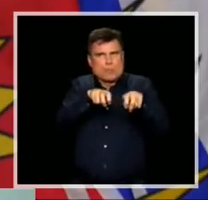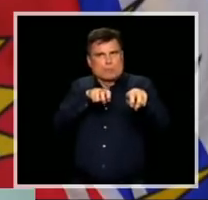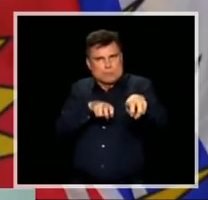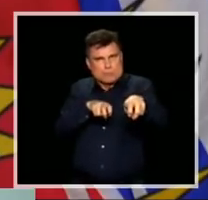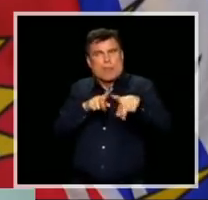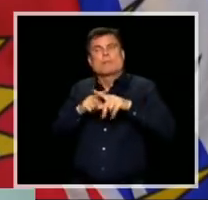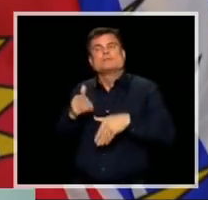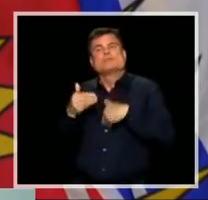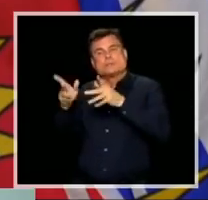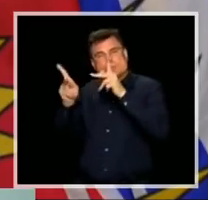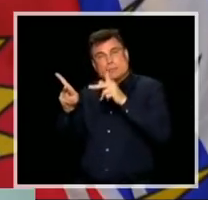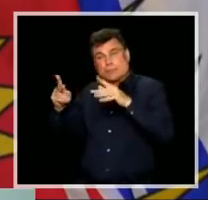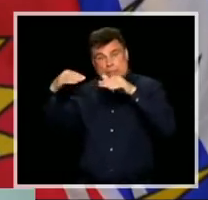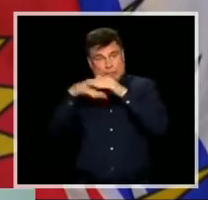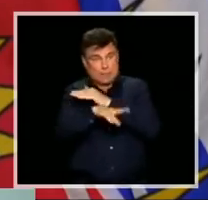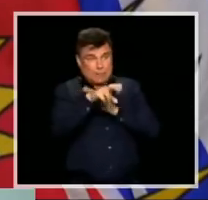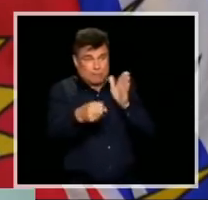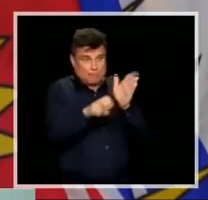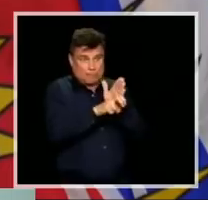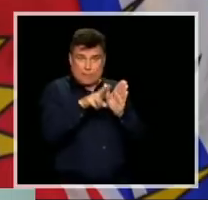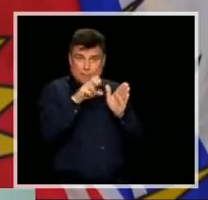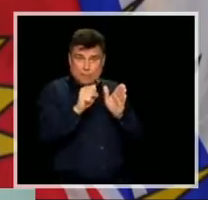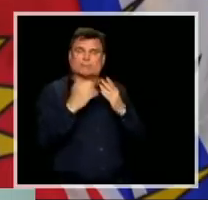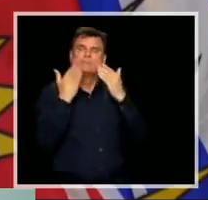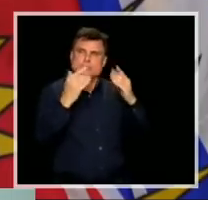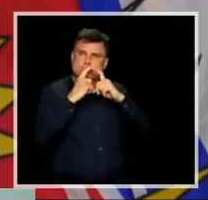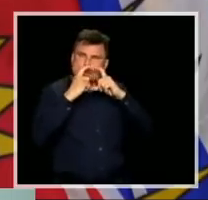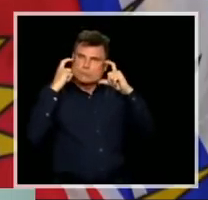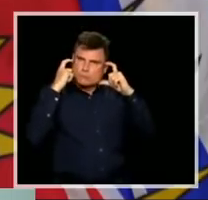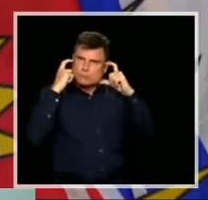Next question is from Richard Zussman, Global News.